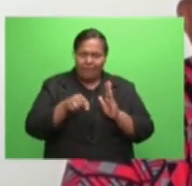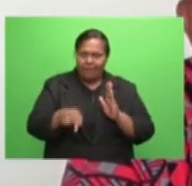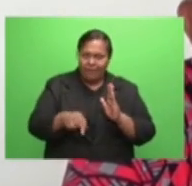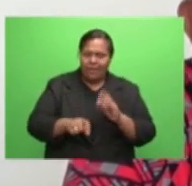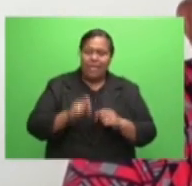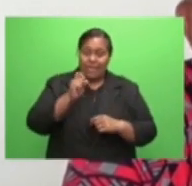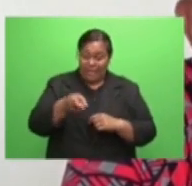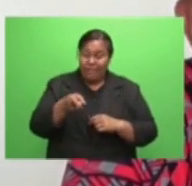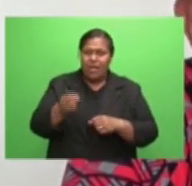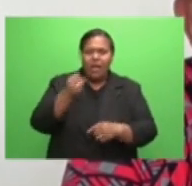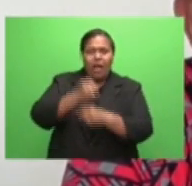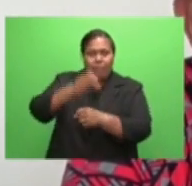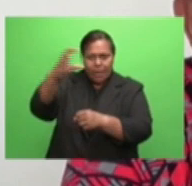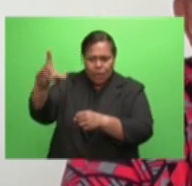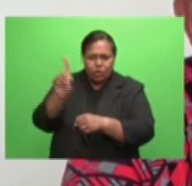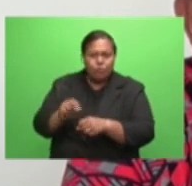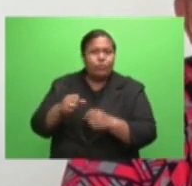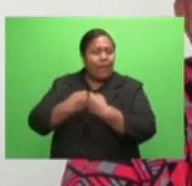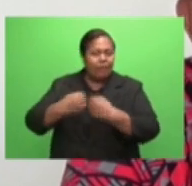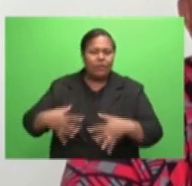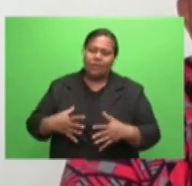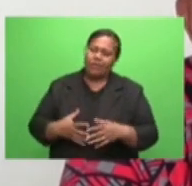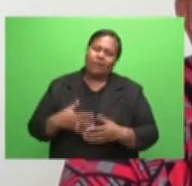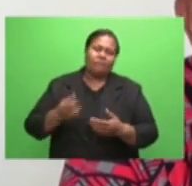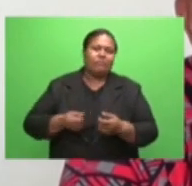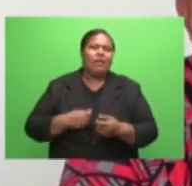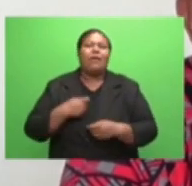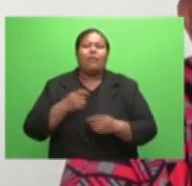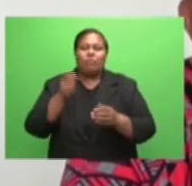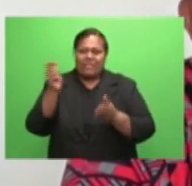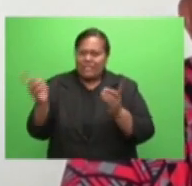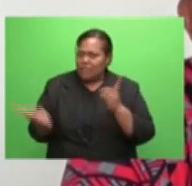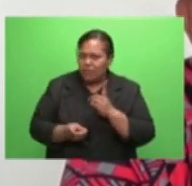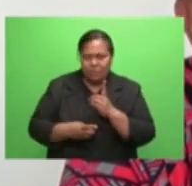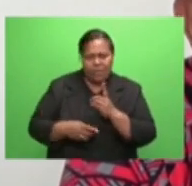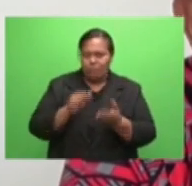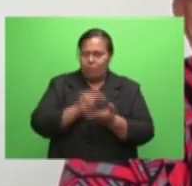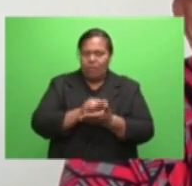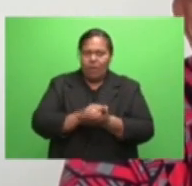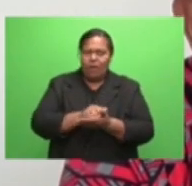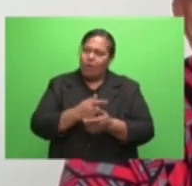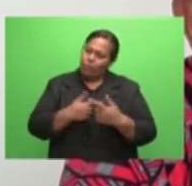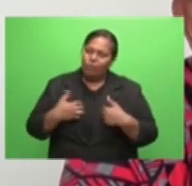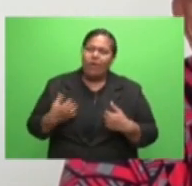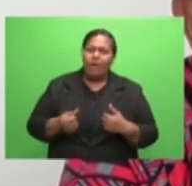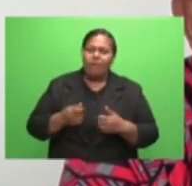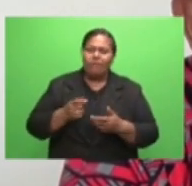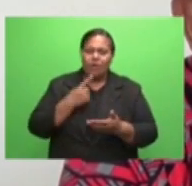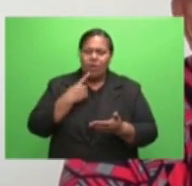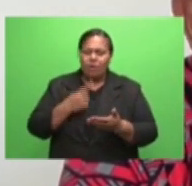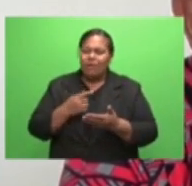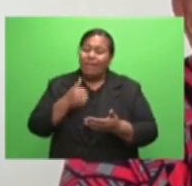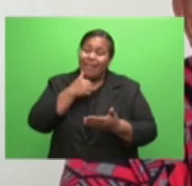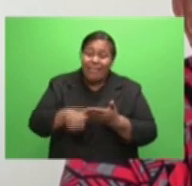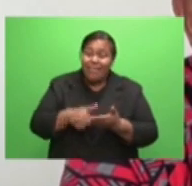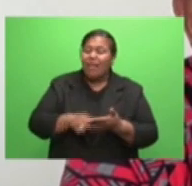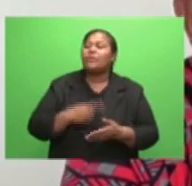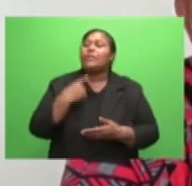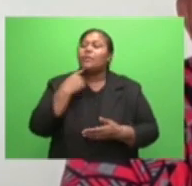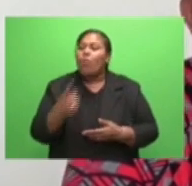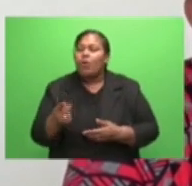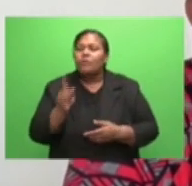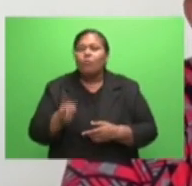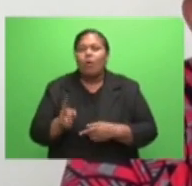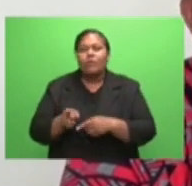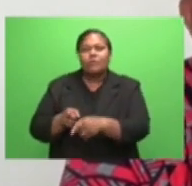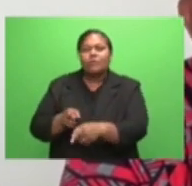a corporate body. So we've got plenty of penalty options. Of course, you know, there are also